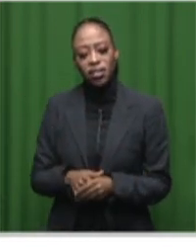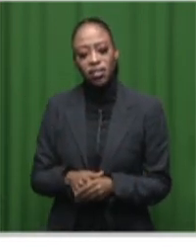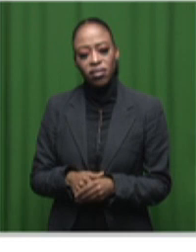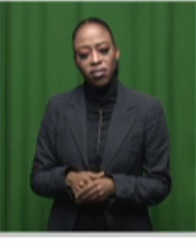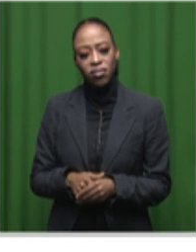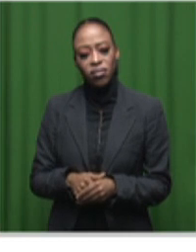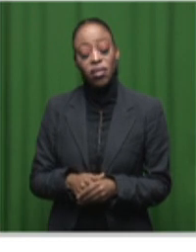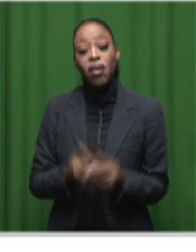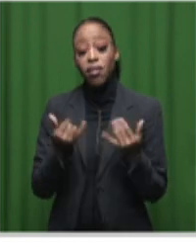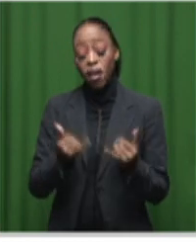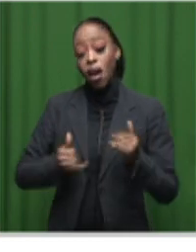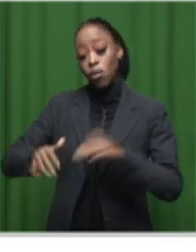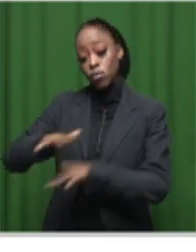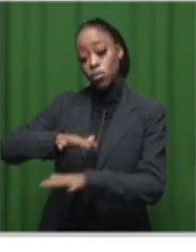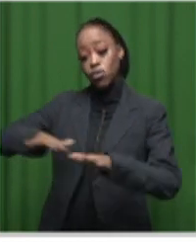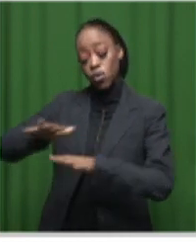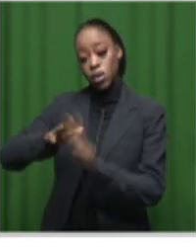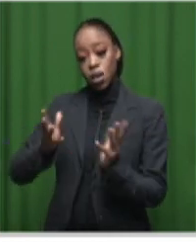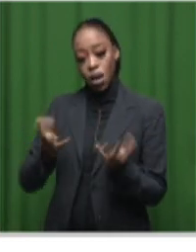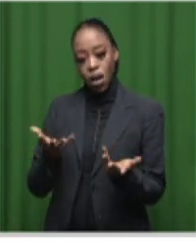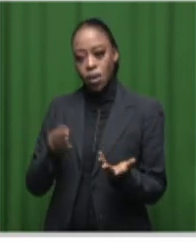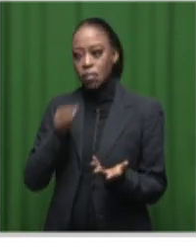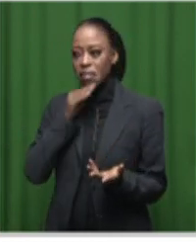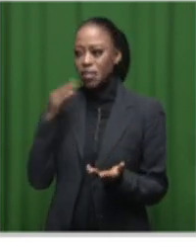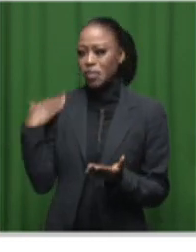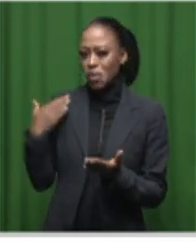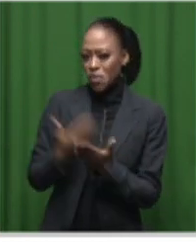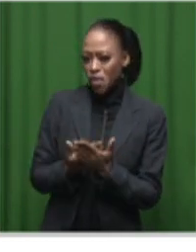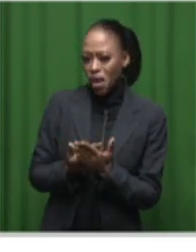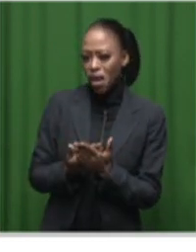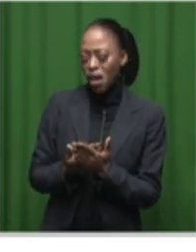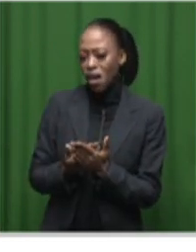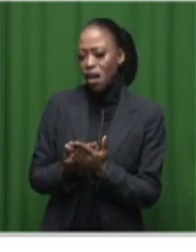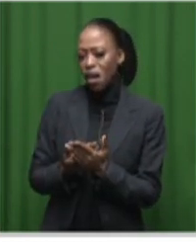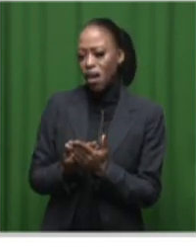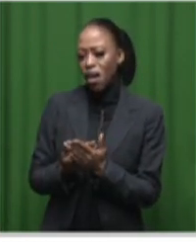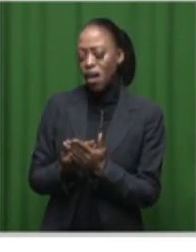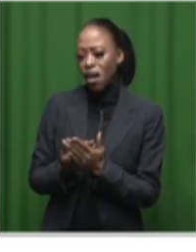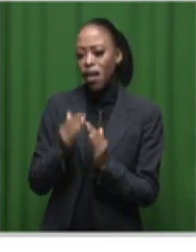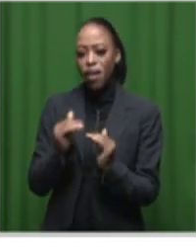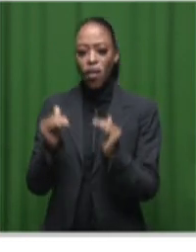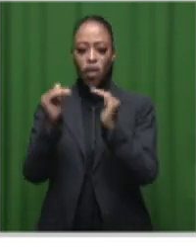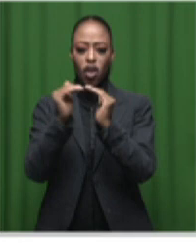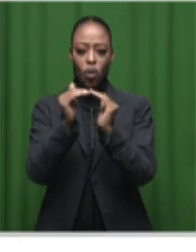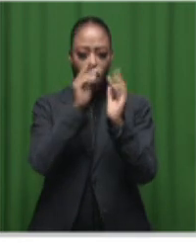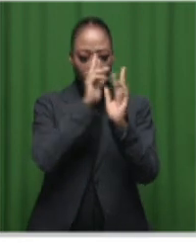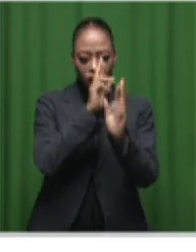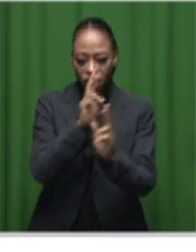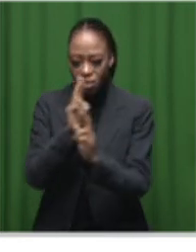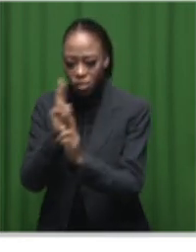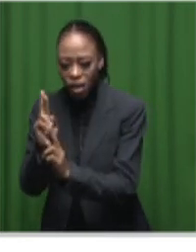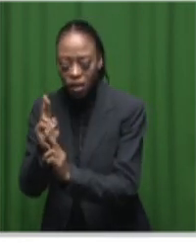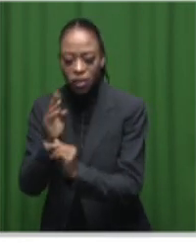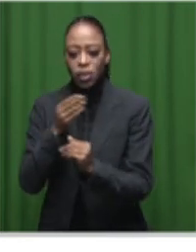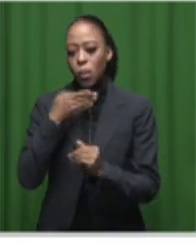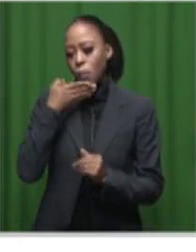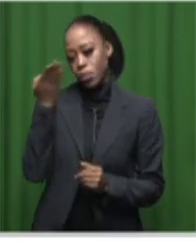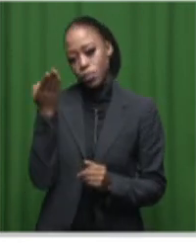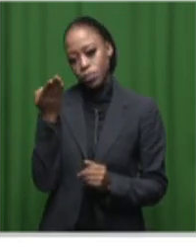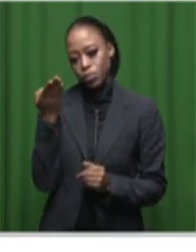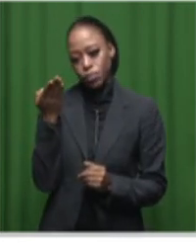As things stand, we have not had any mutual respectiveness